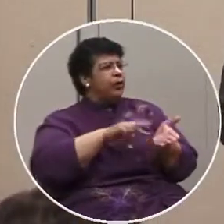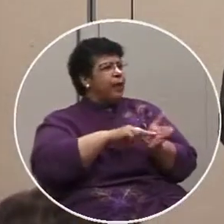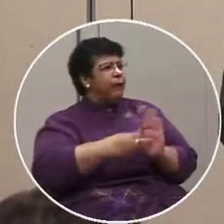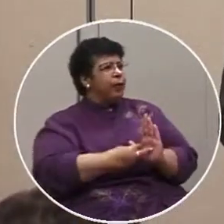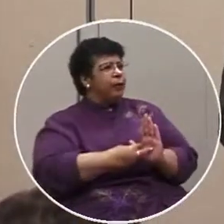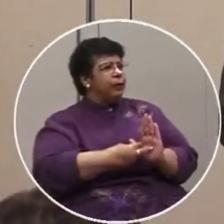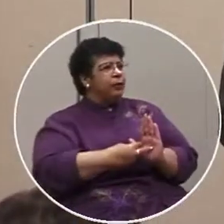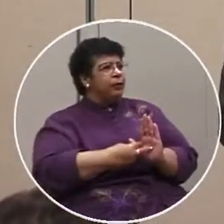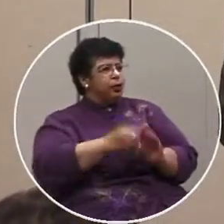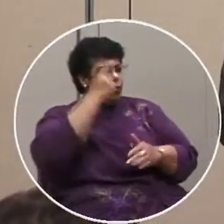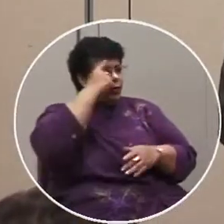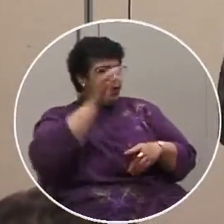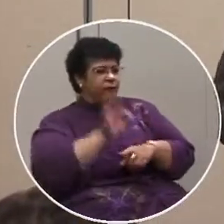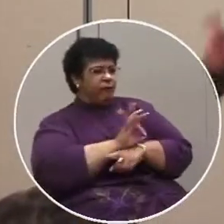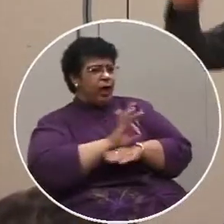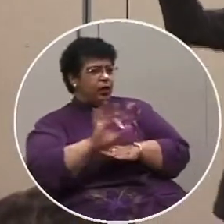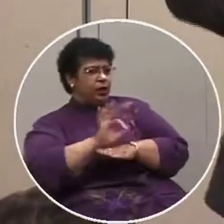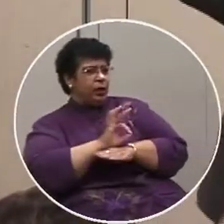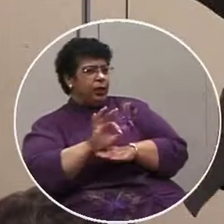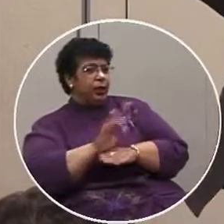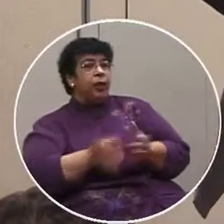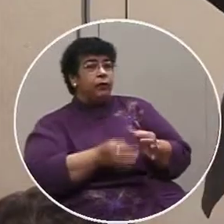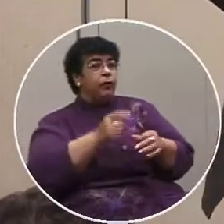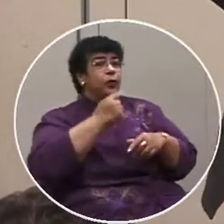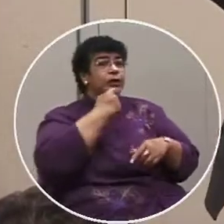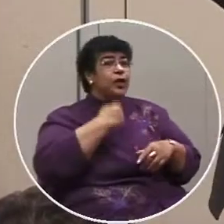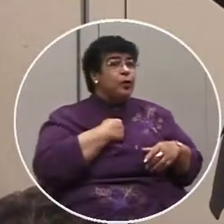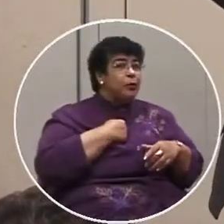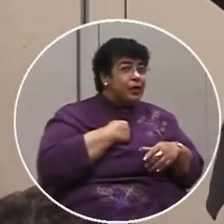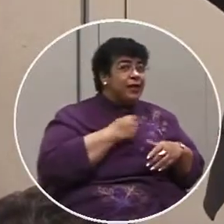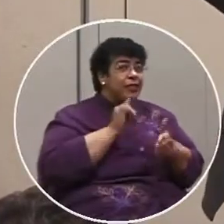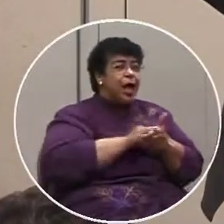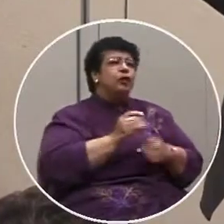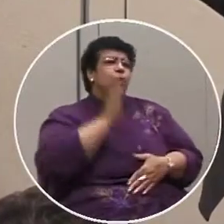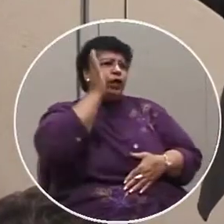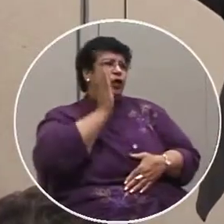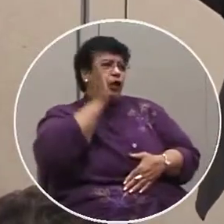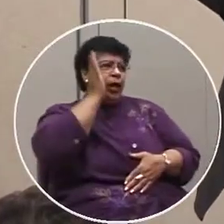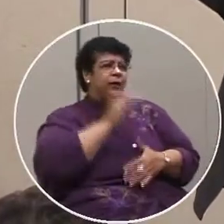to think functionally? If you can tell me what it means to think functionally, raise your hand.